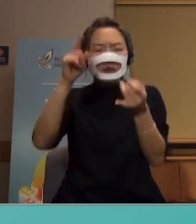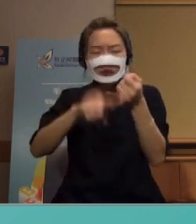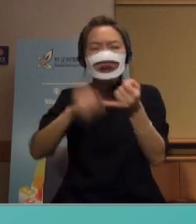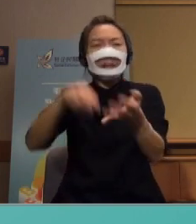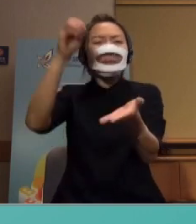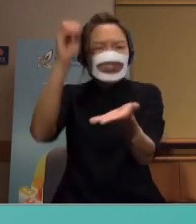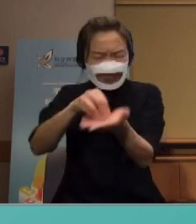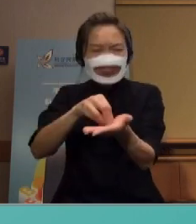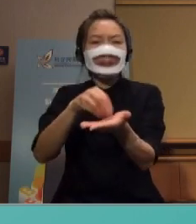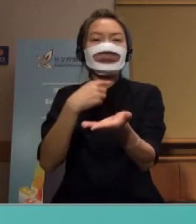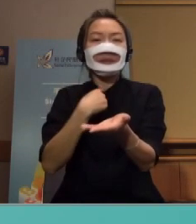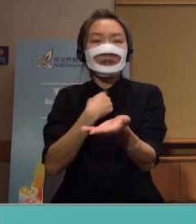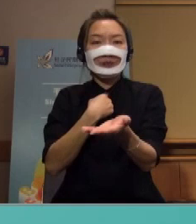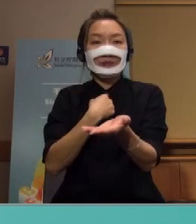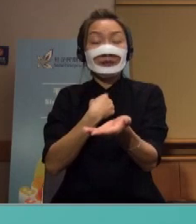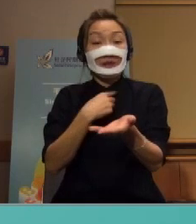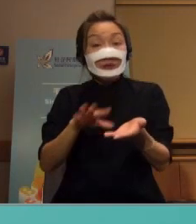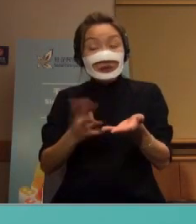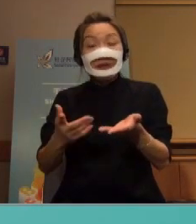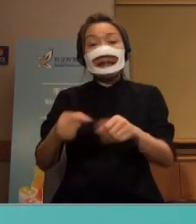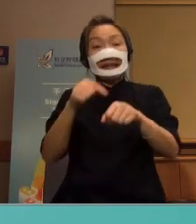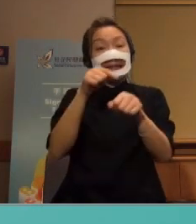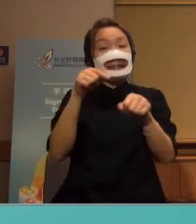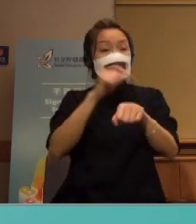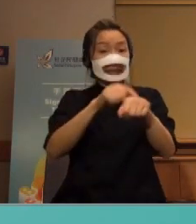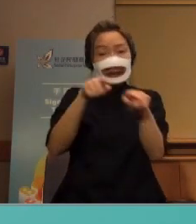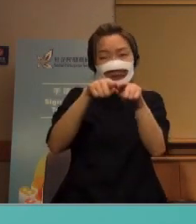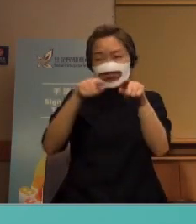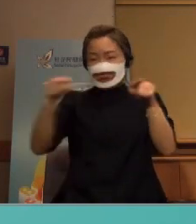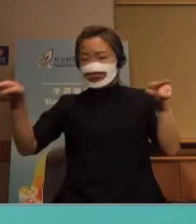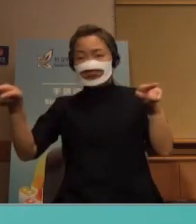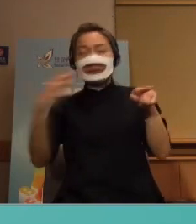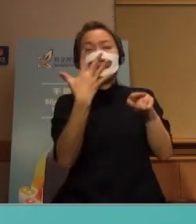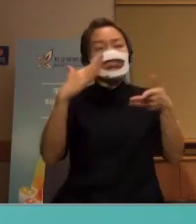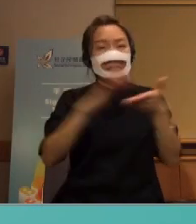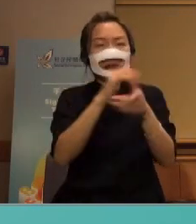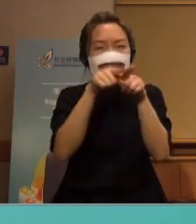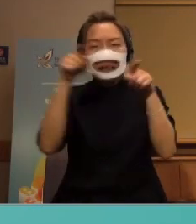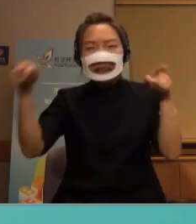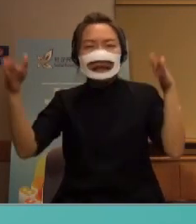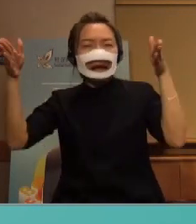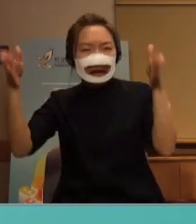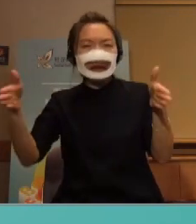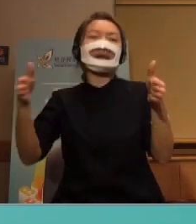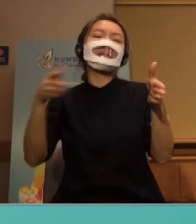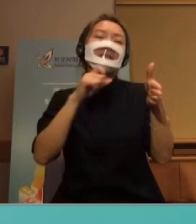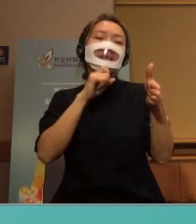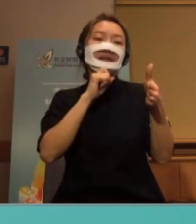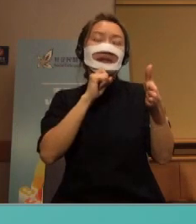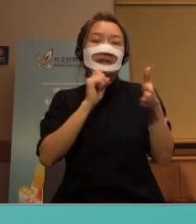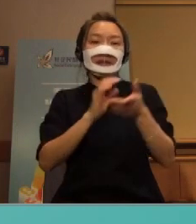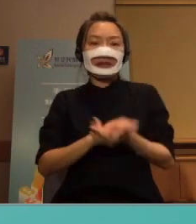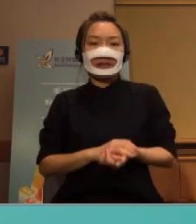happening on a 5-year time frame. And in order to do so, we found a really interesting point of leverage called a carbon registry. Actually,